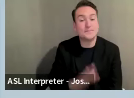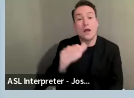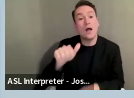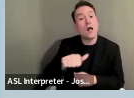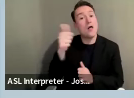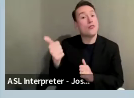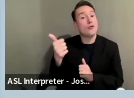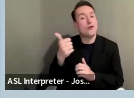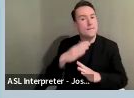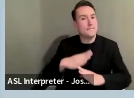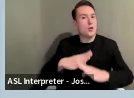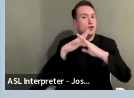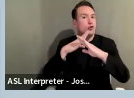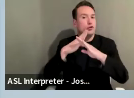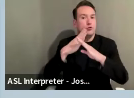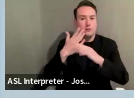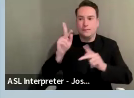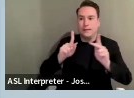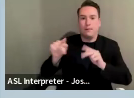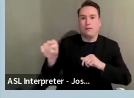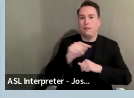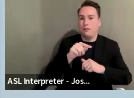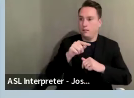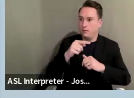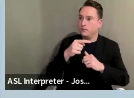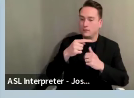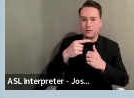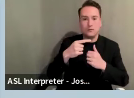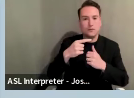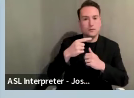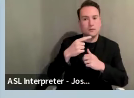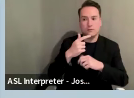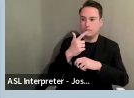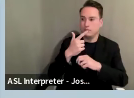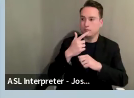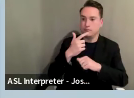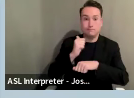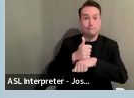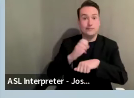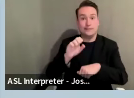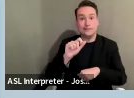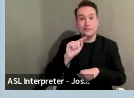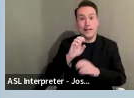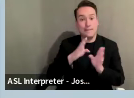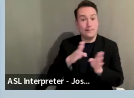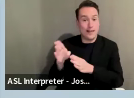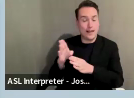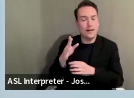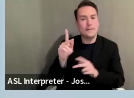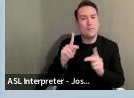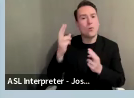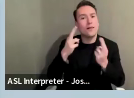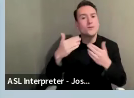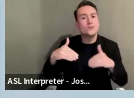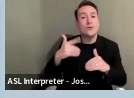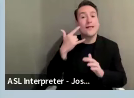Another barrier to people having their estate planning done and completed is that people realize that the state of